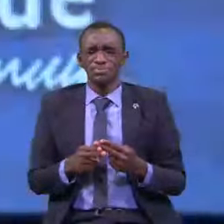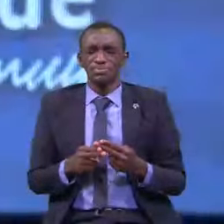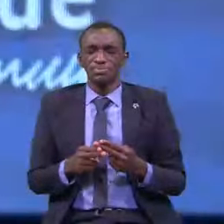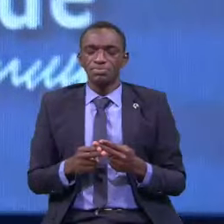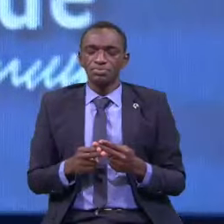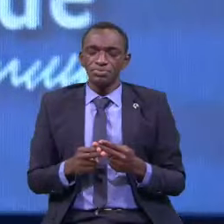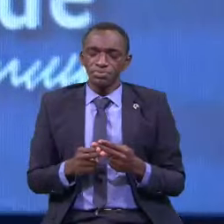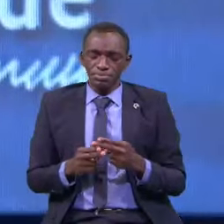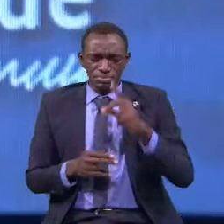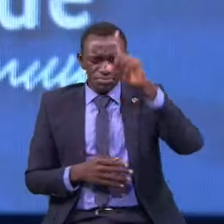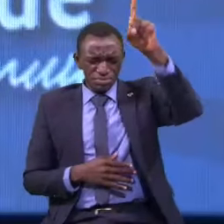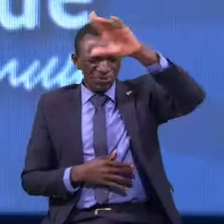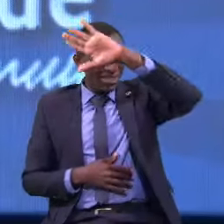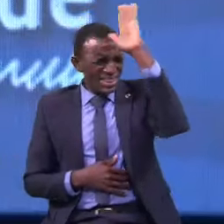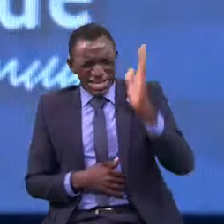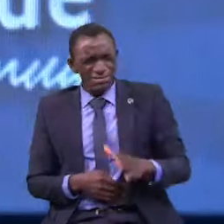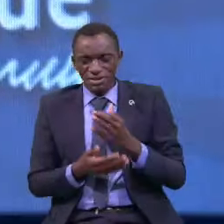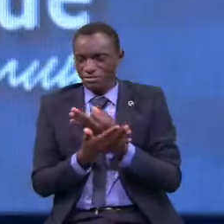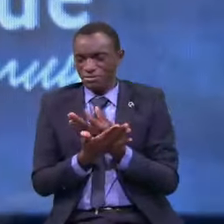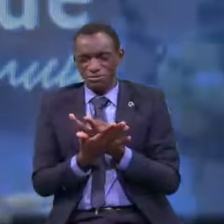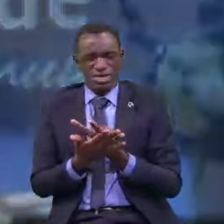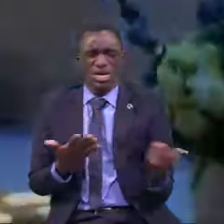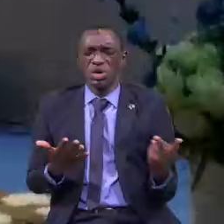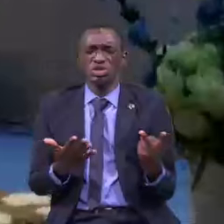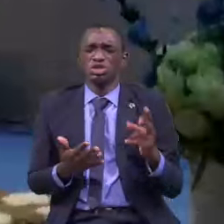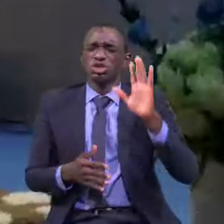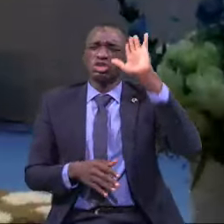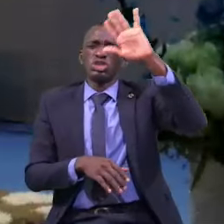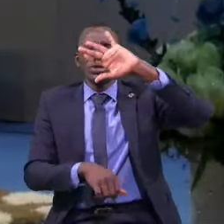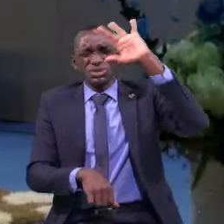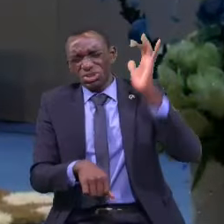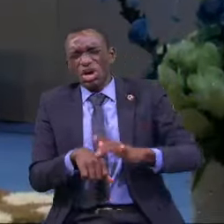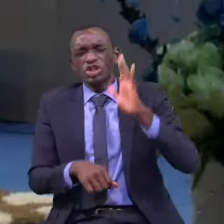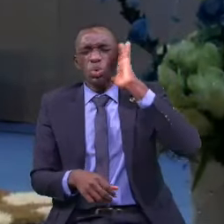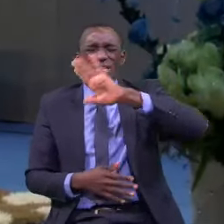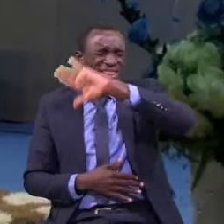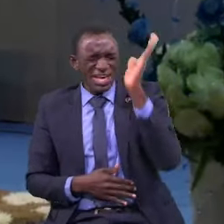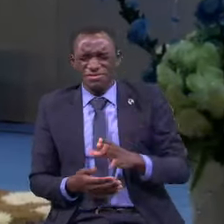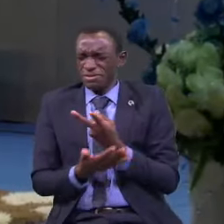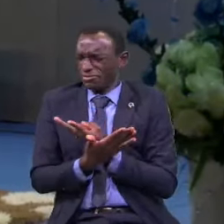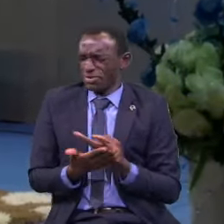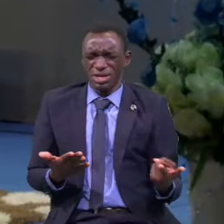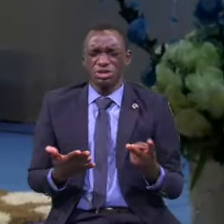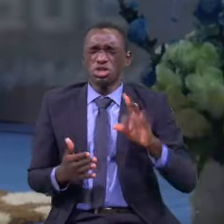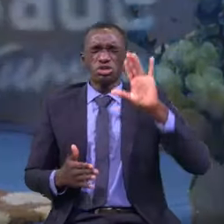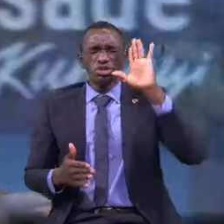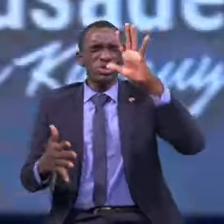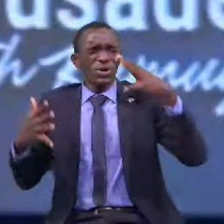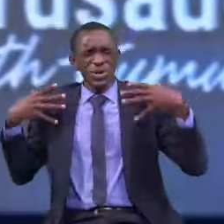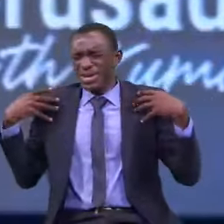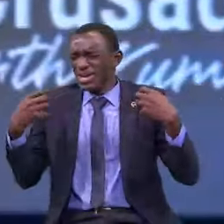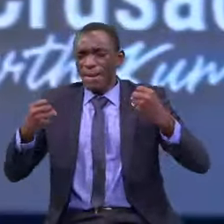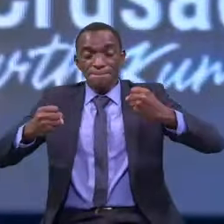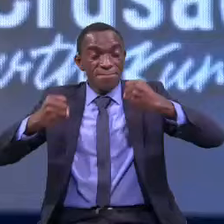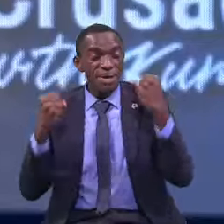you will never fail. Your touch will never fail. Your healing power will